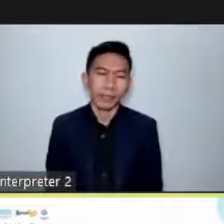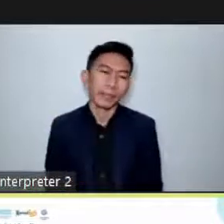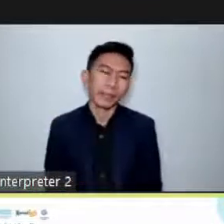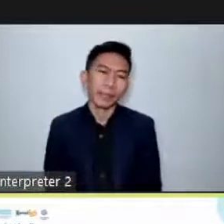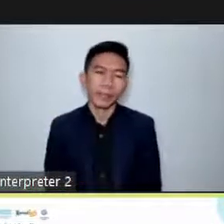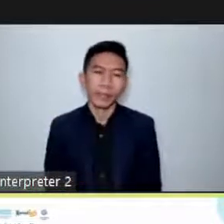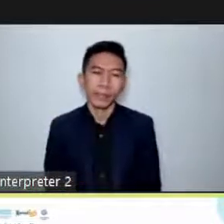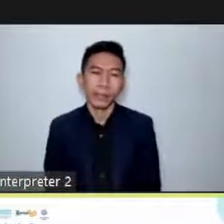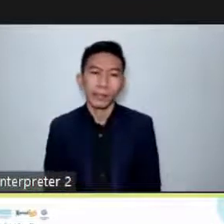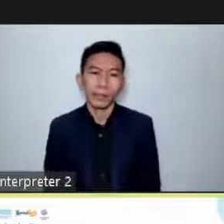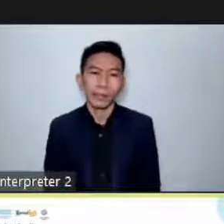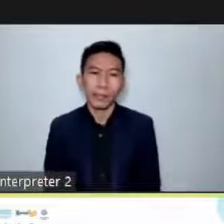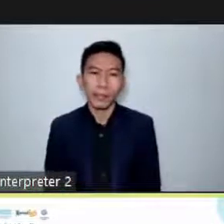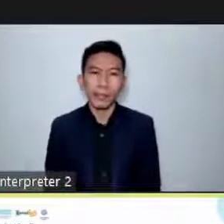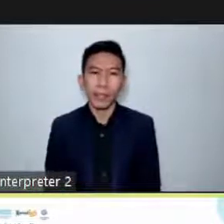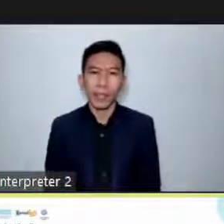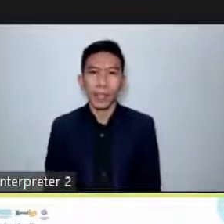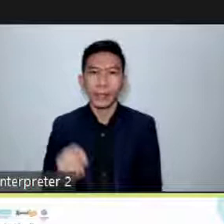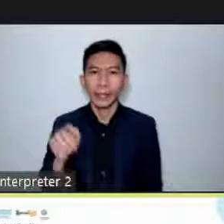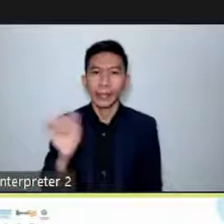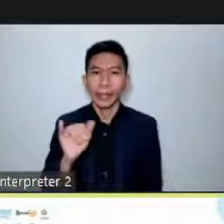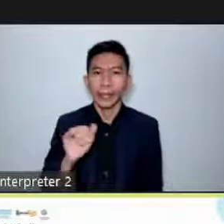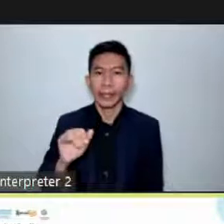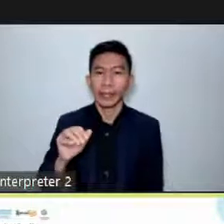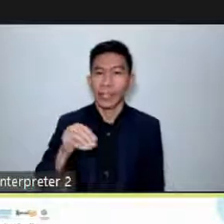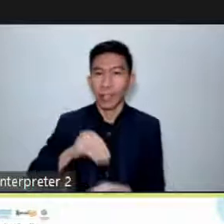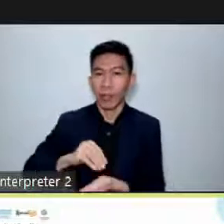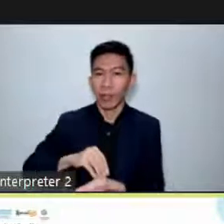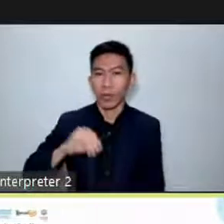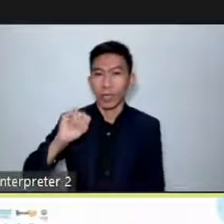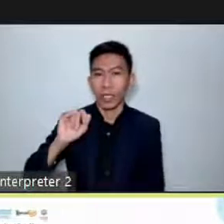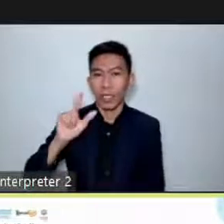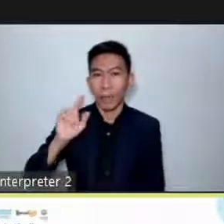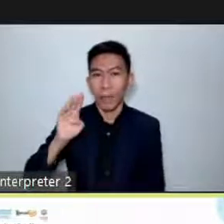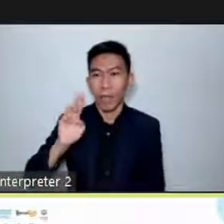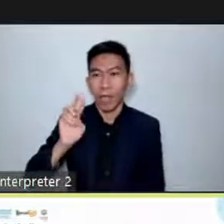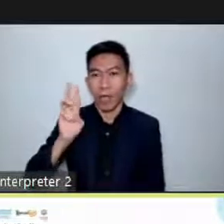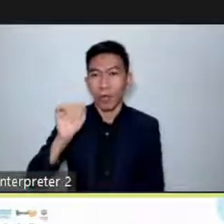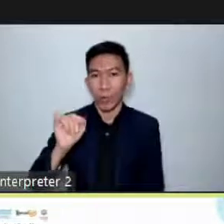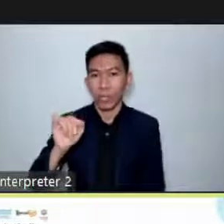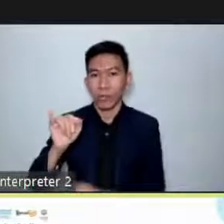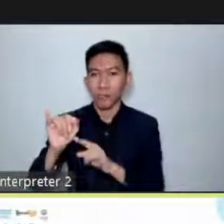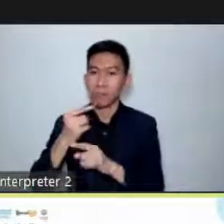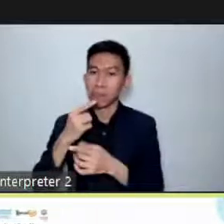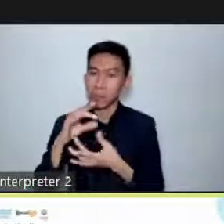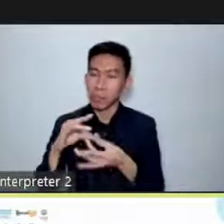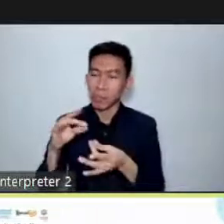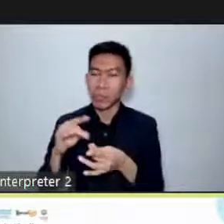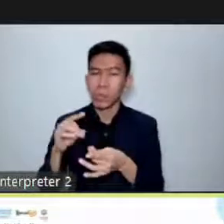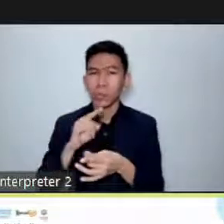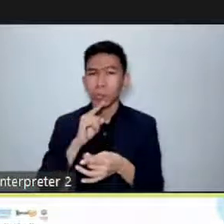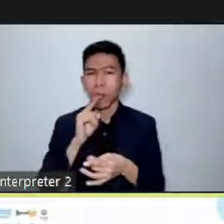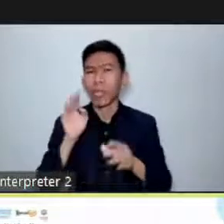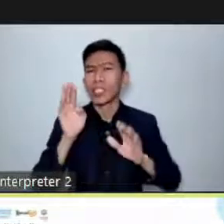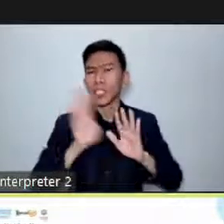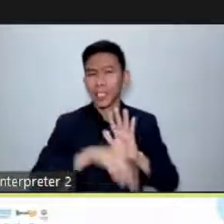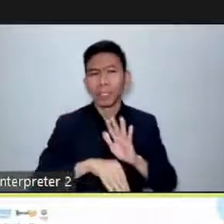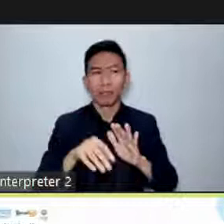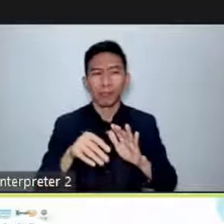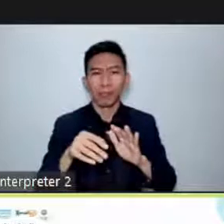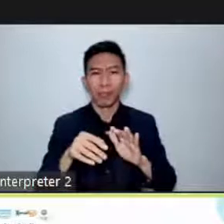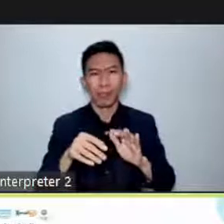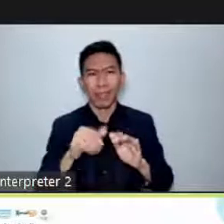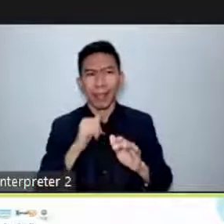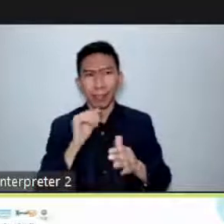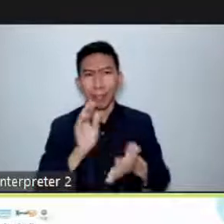amount that Dr. Ilbawi was saying. It's not expensive to actually provide an essential, a basic